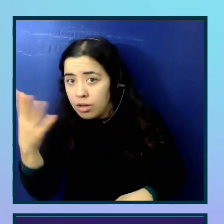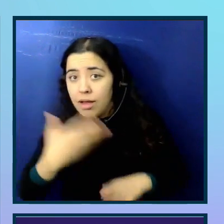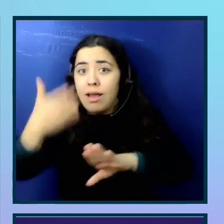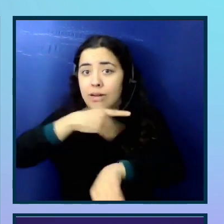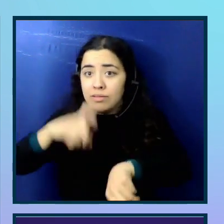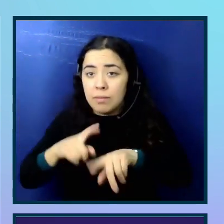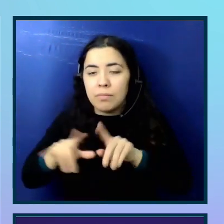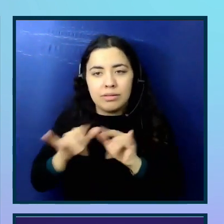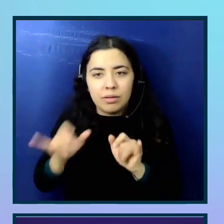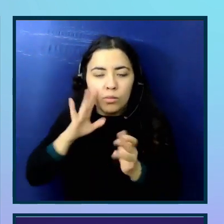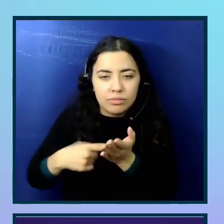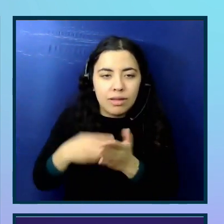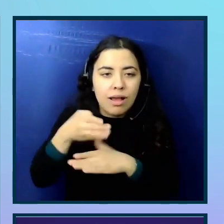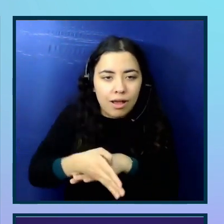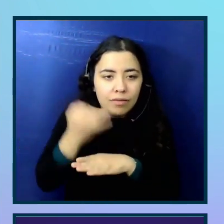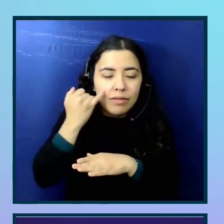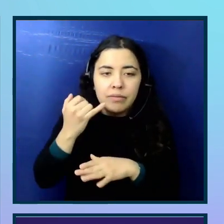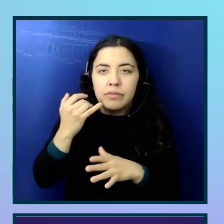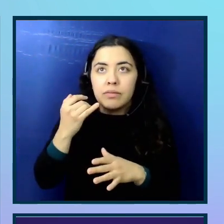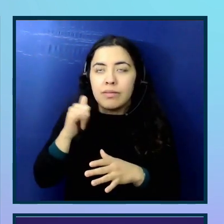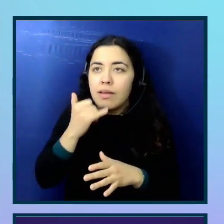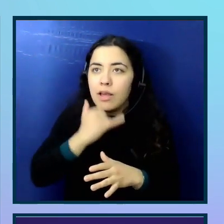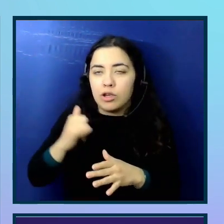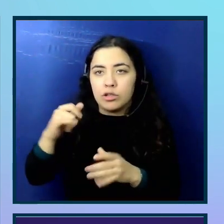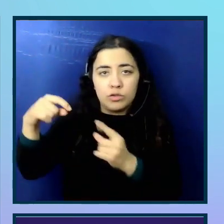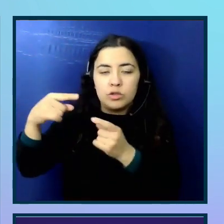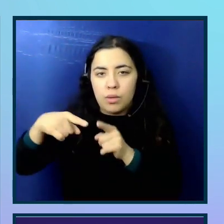about it afterwards. But once the error is triggered.